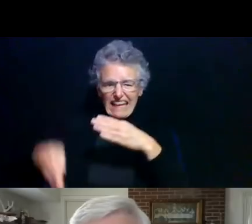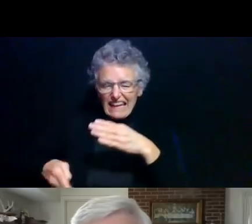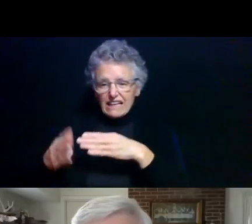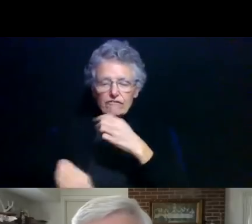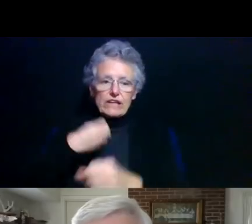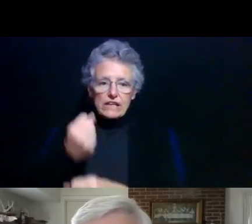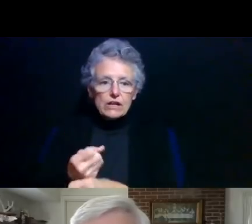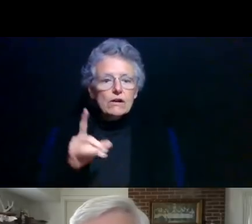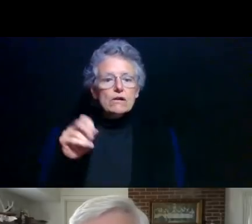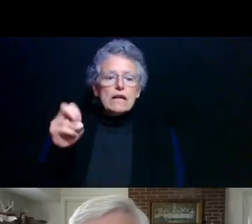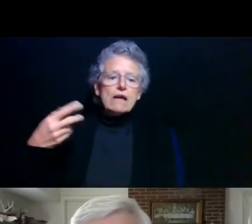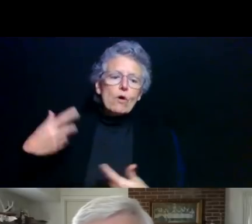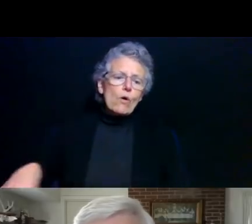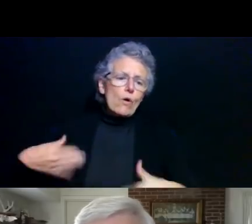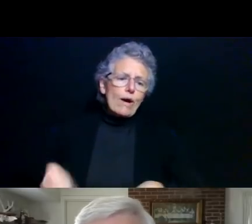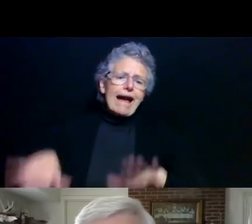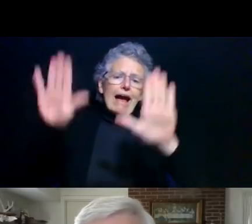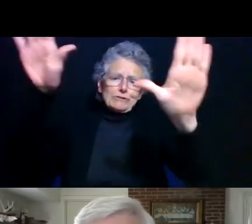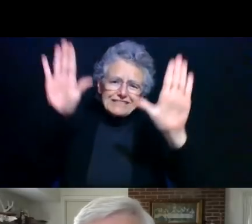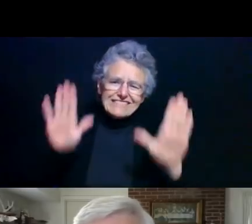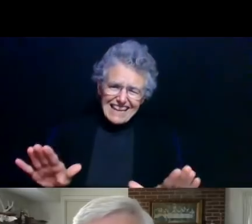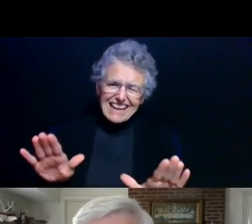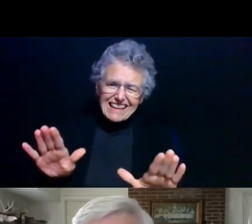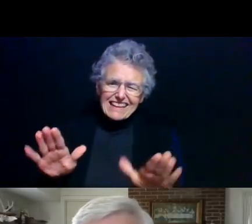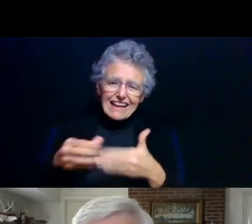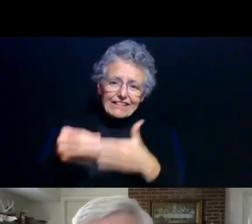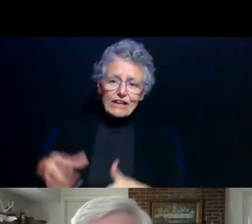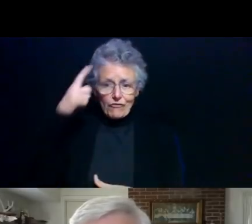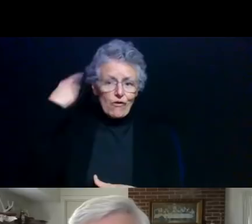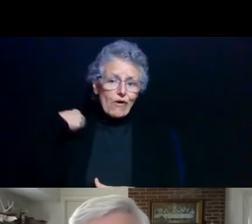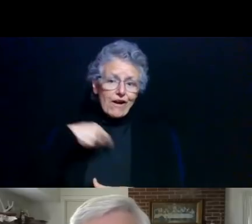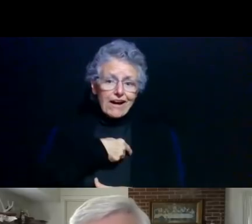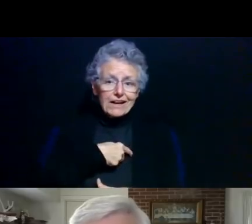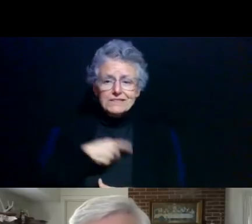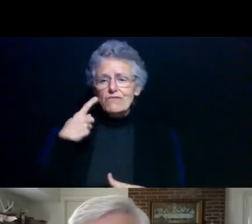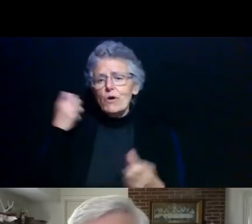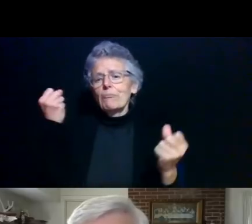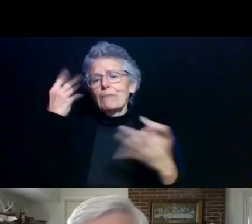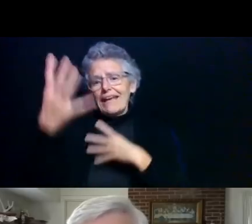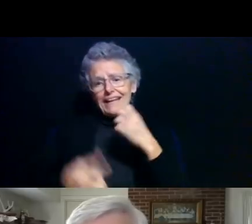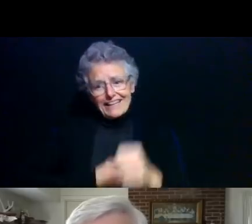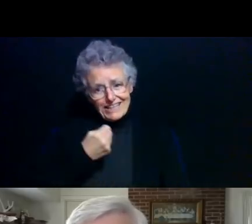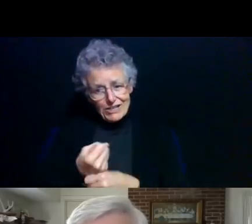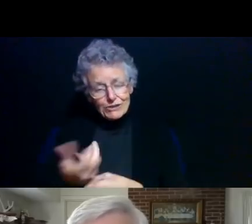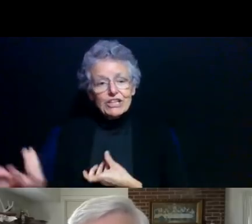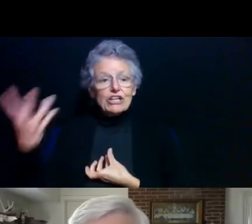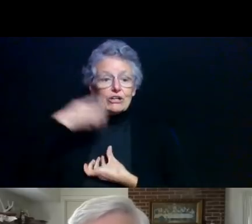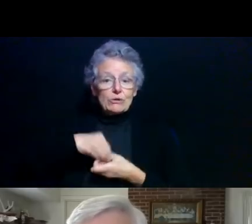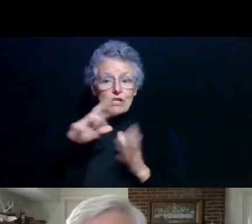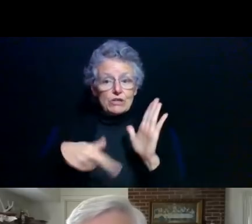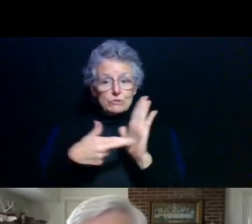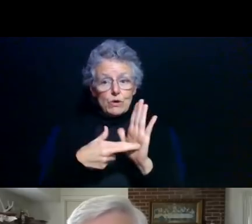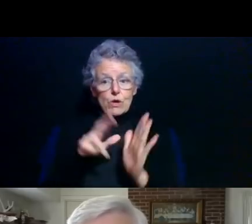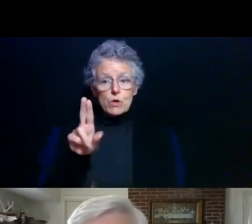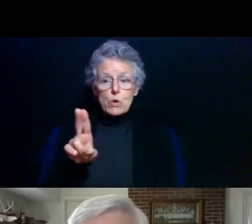Dave has been a truly outstanding leader for us over many, many years, including in his role as